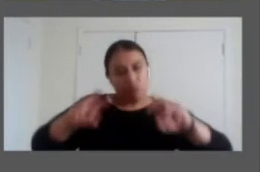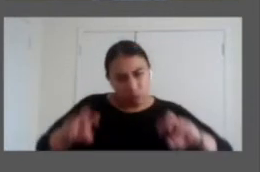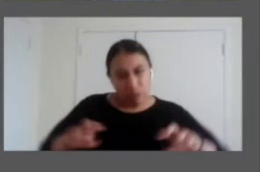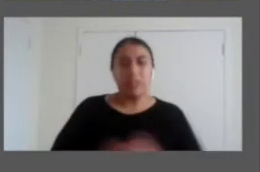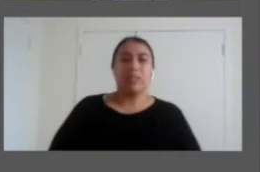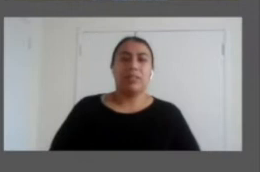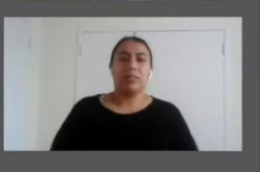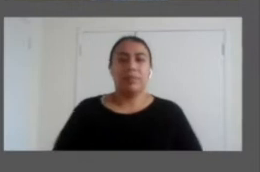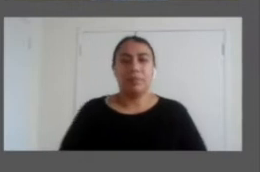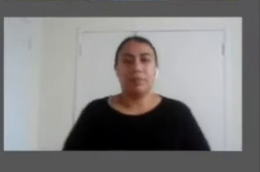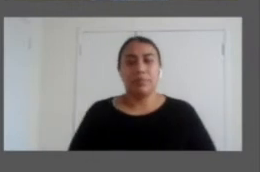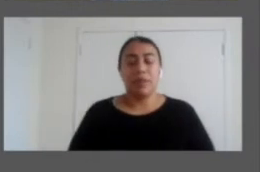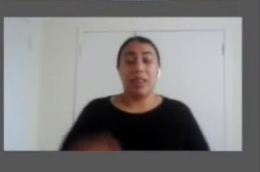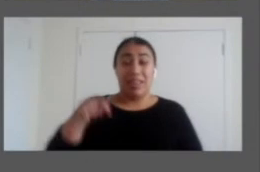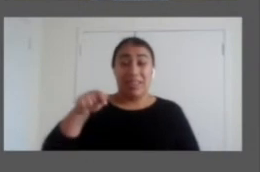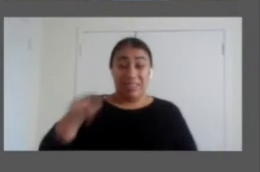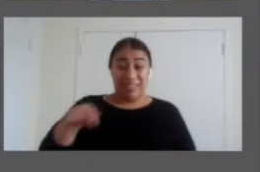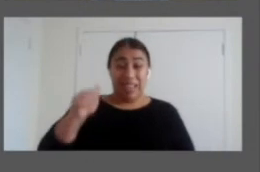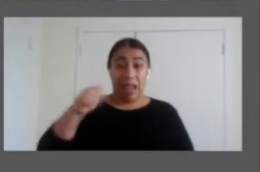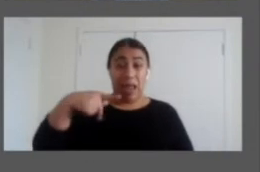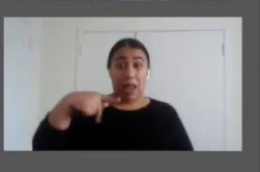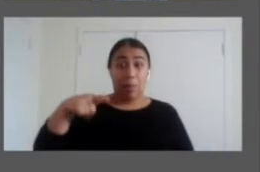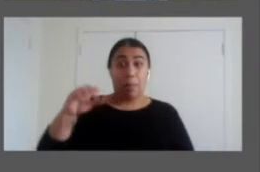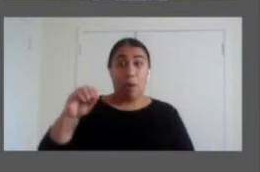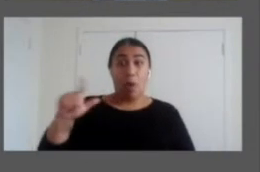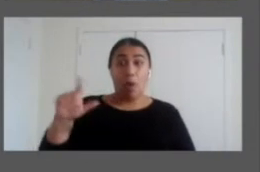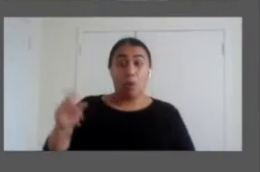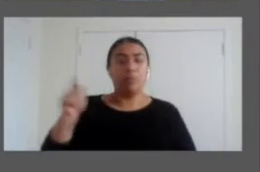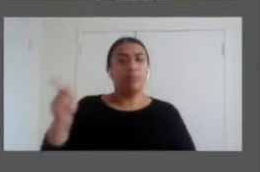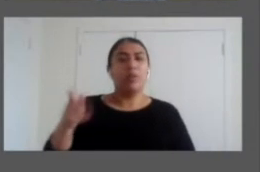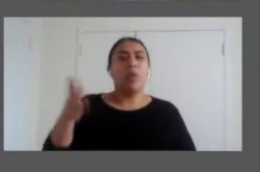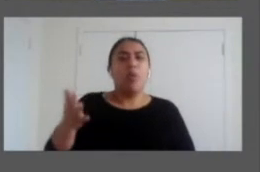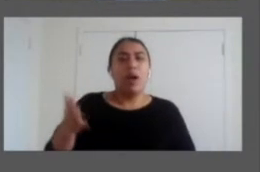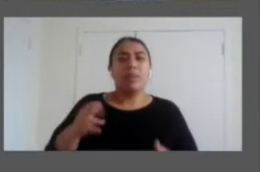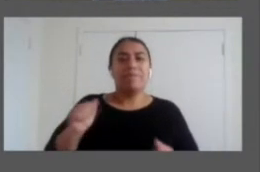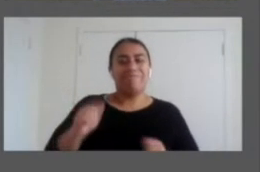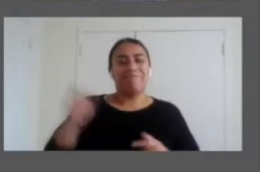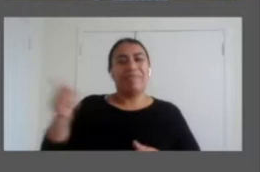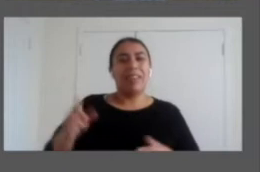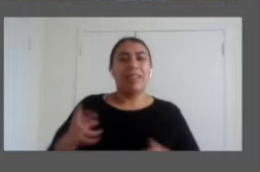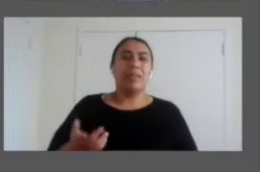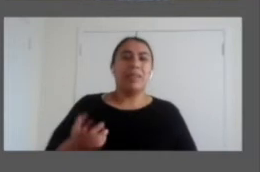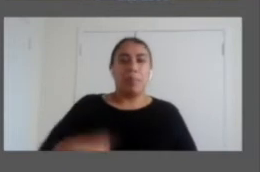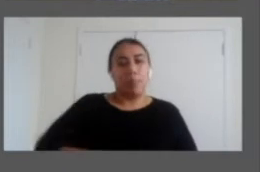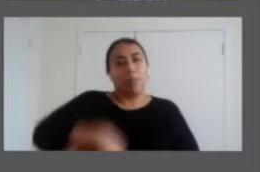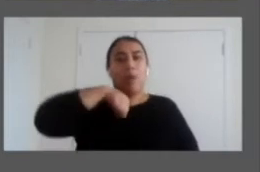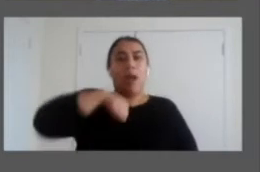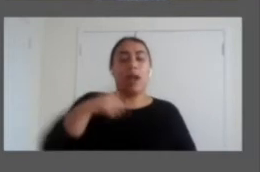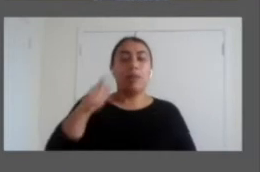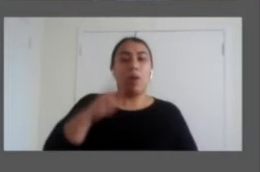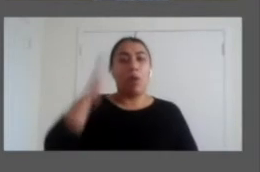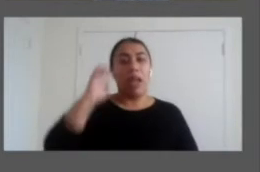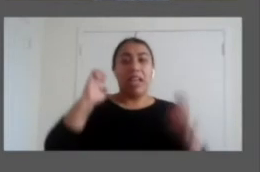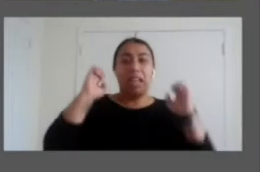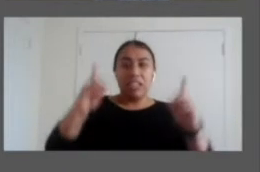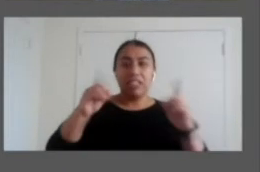provide cannabis education to their members. In the past, Apollo has worked with CARP, Zoomer Radio, Probus Groups,